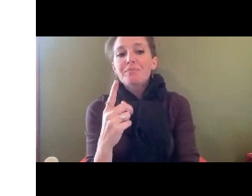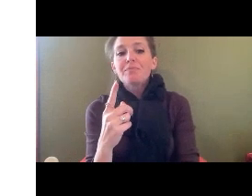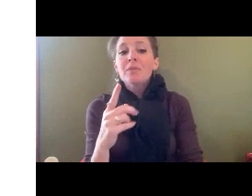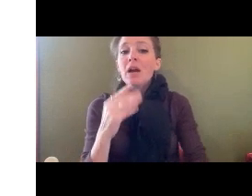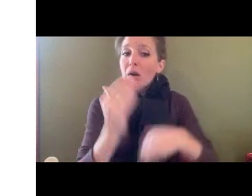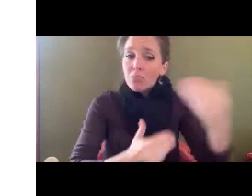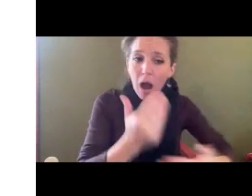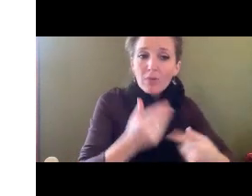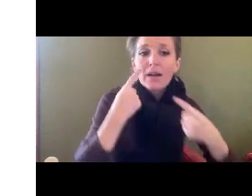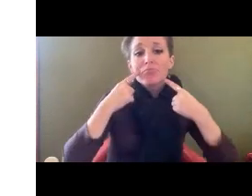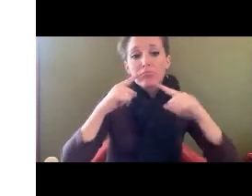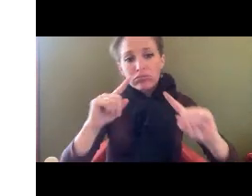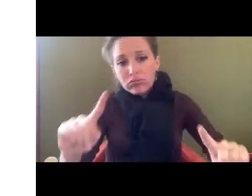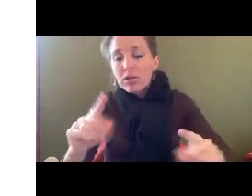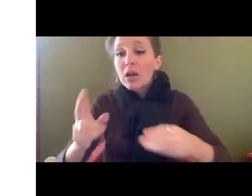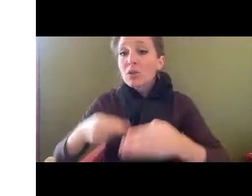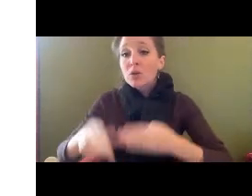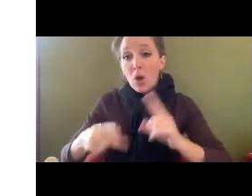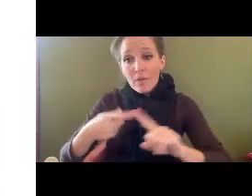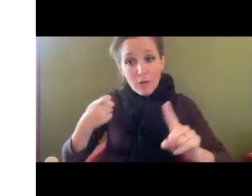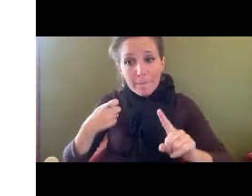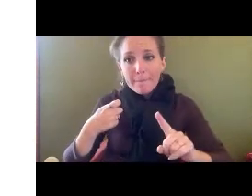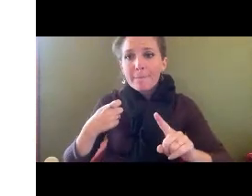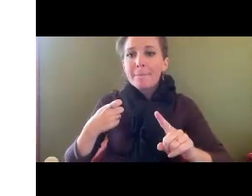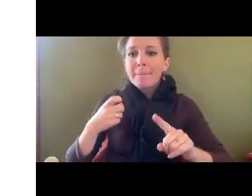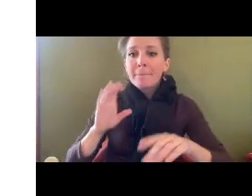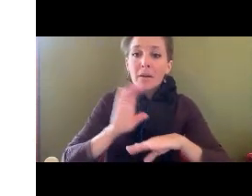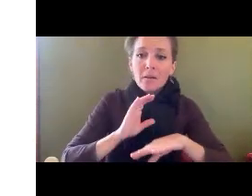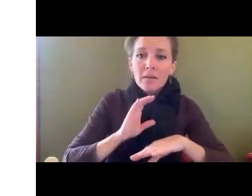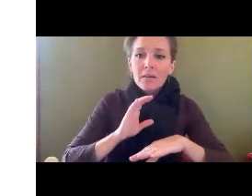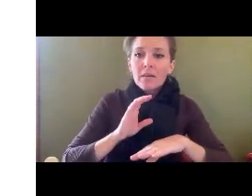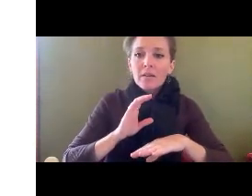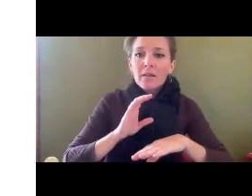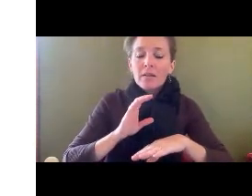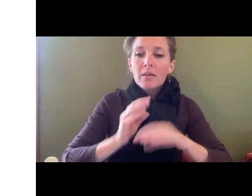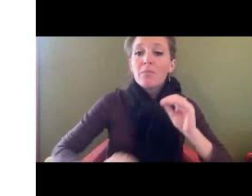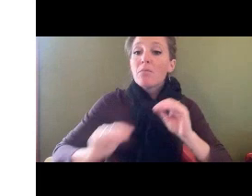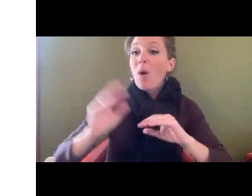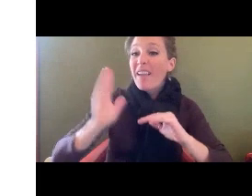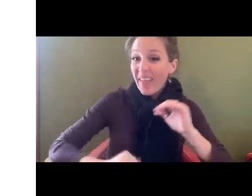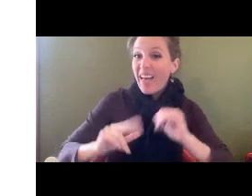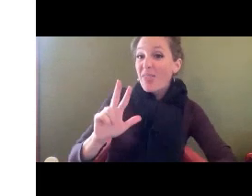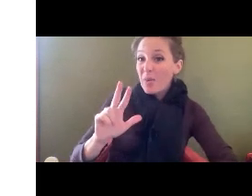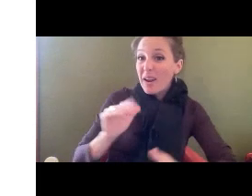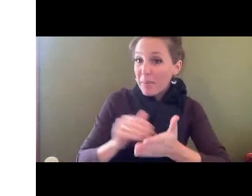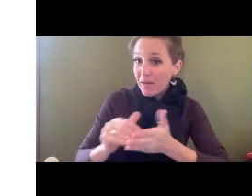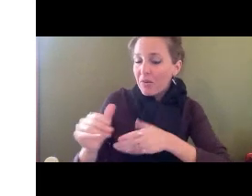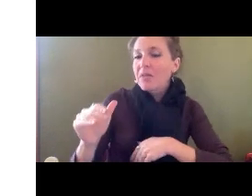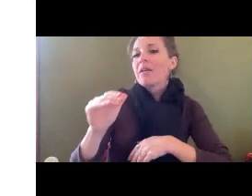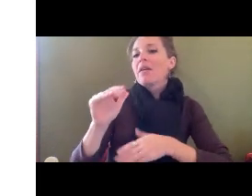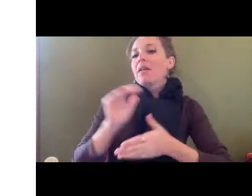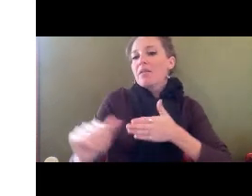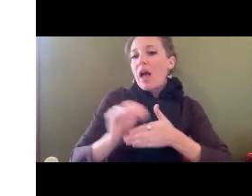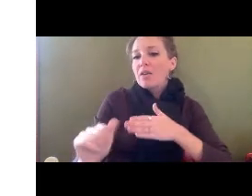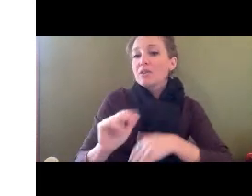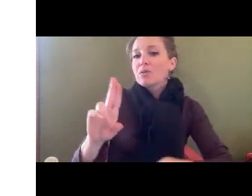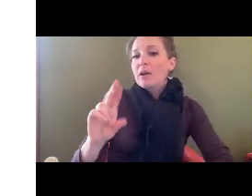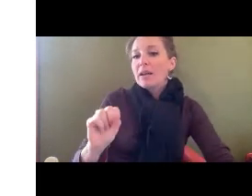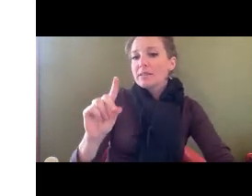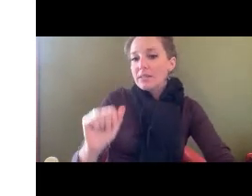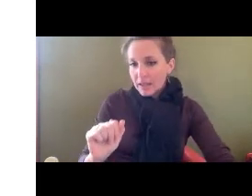achievements as a result of the as the result of more than $3 billion of investment in USDA's Partnerships for Climate